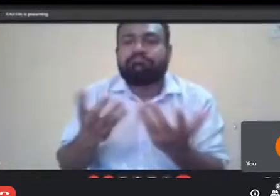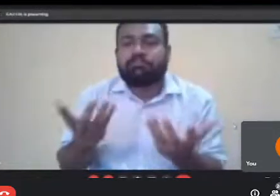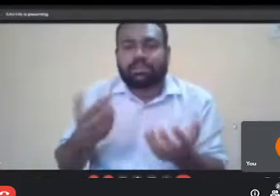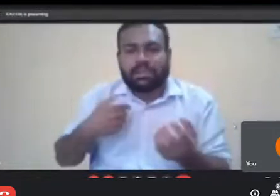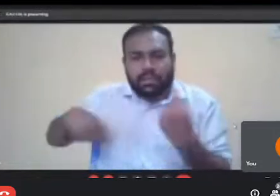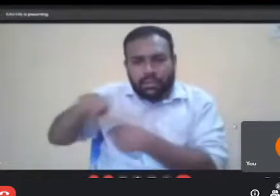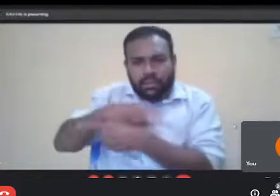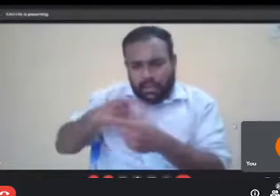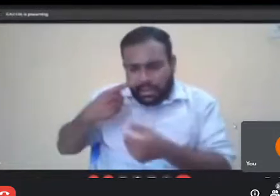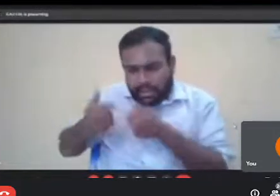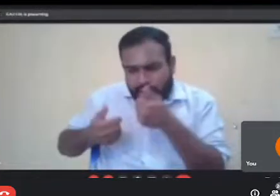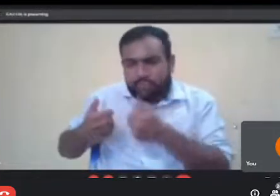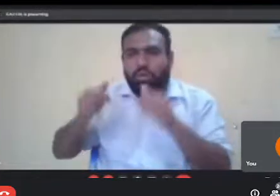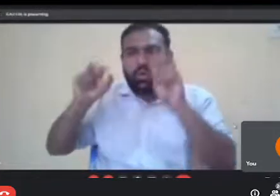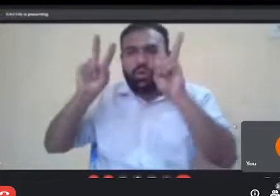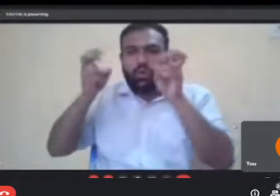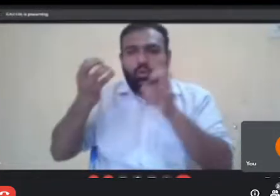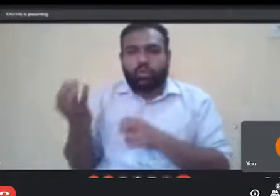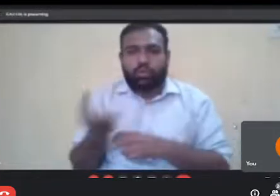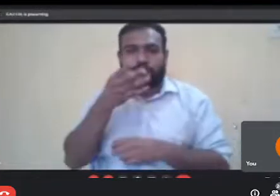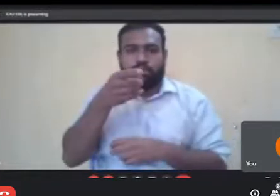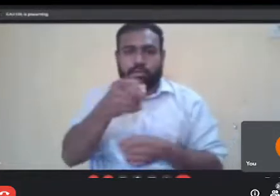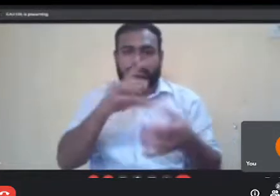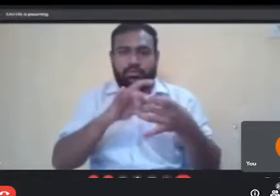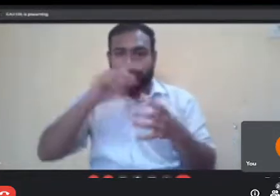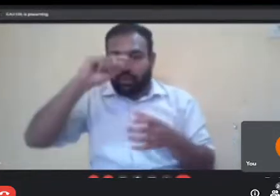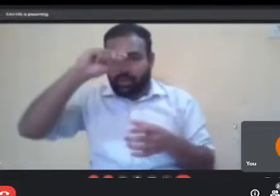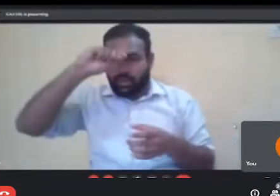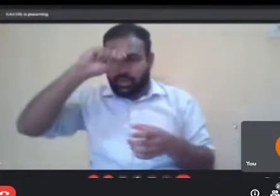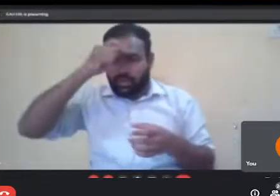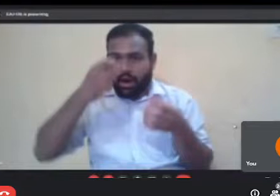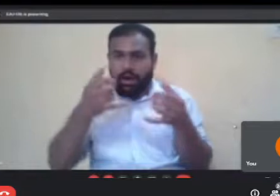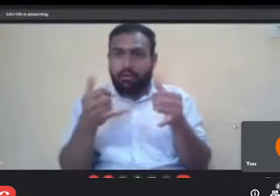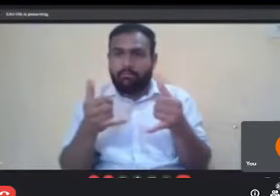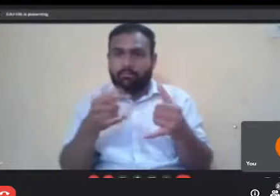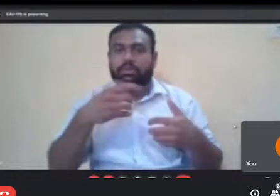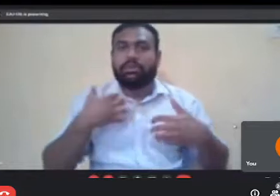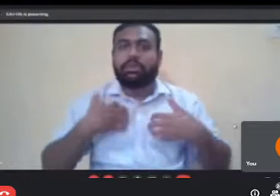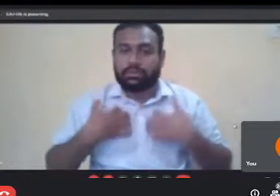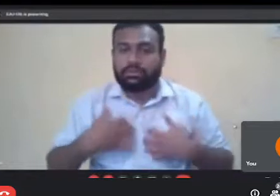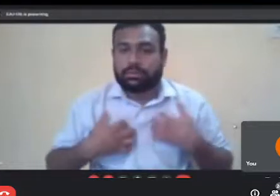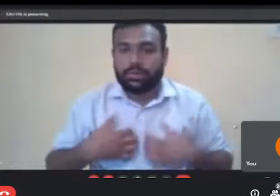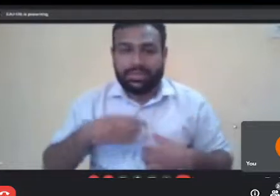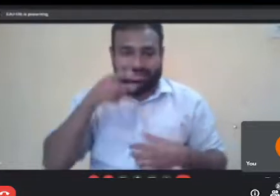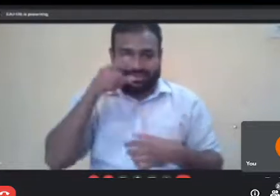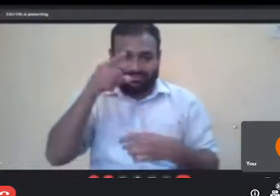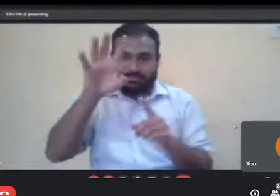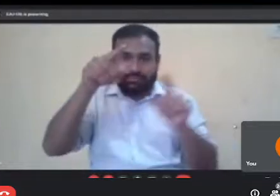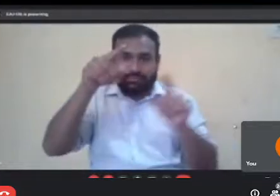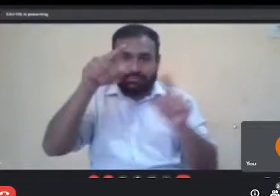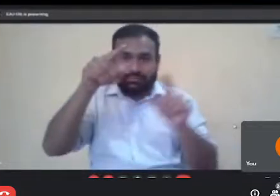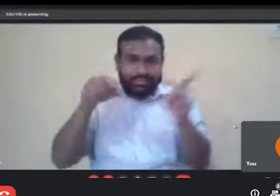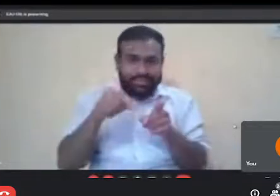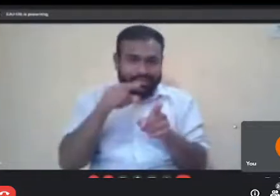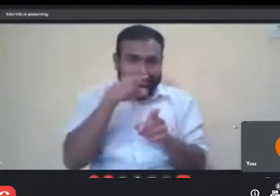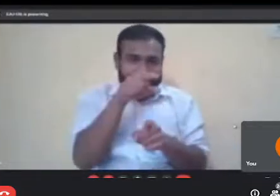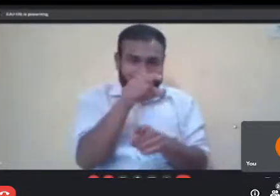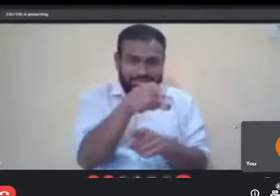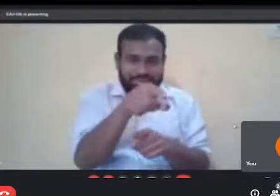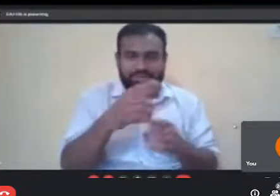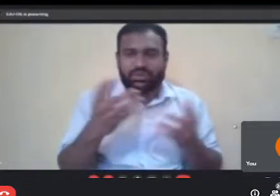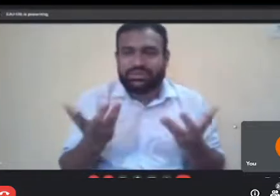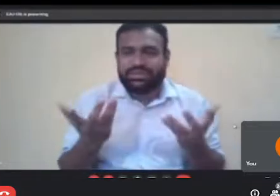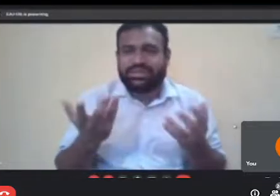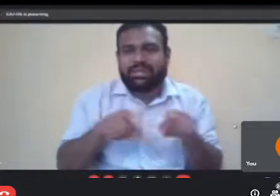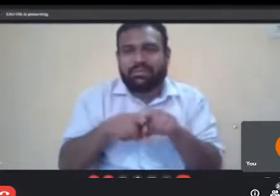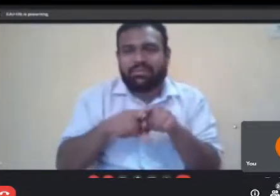developing English literacy in deaf children. People think that this is the biggest barrier. So how do we